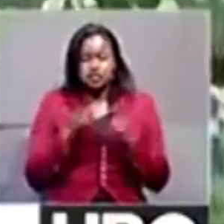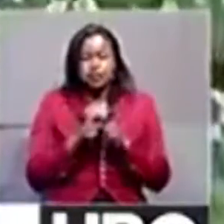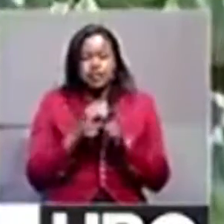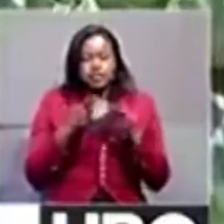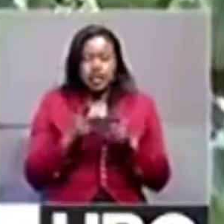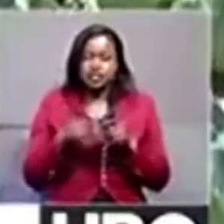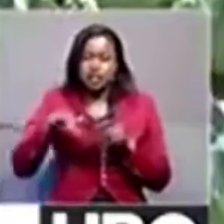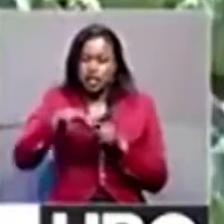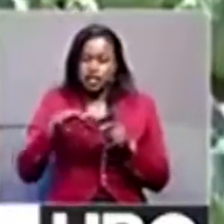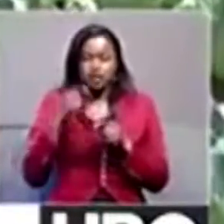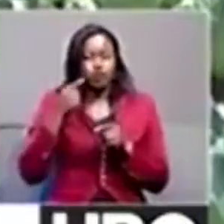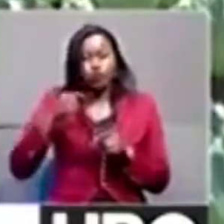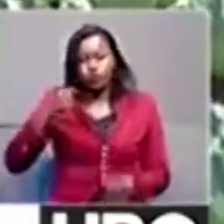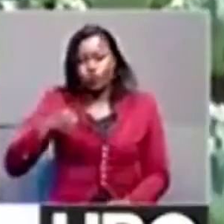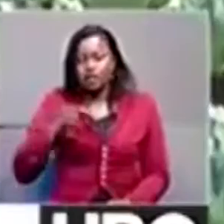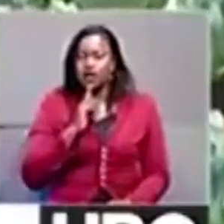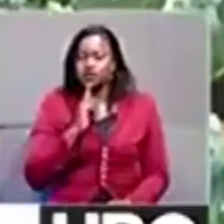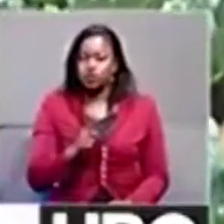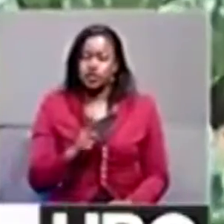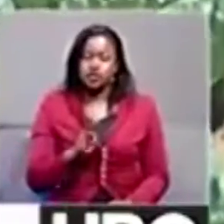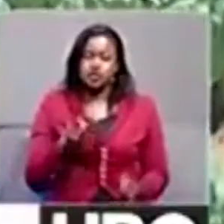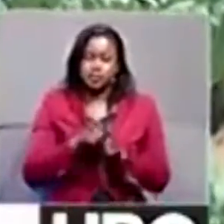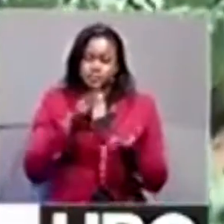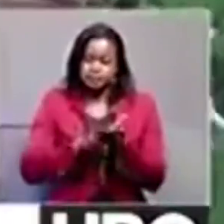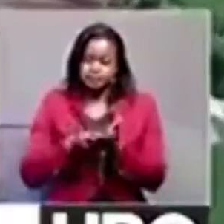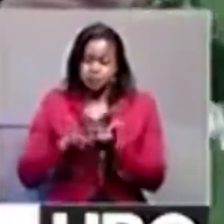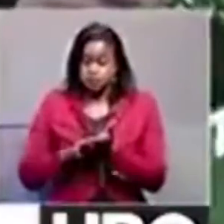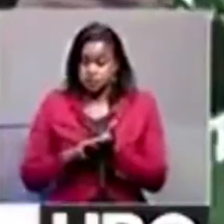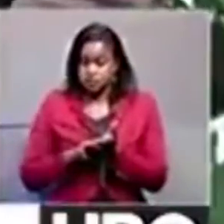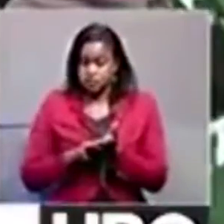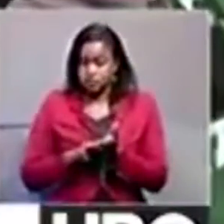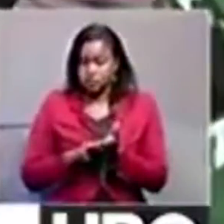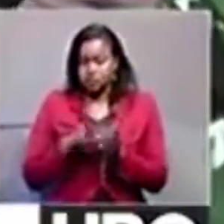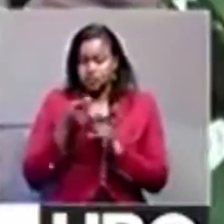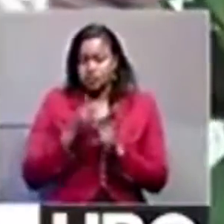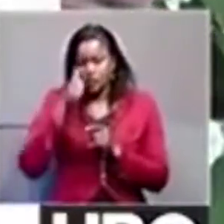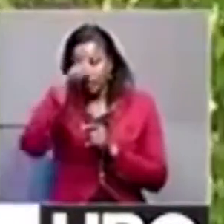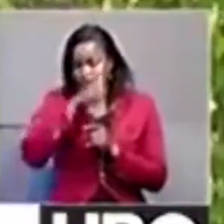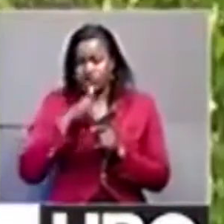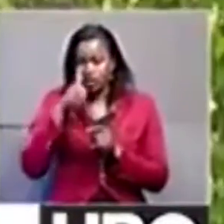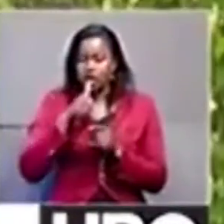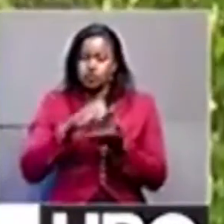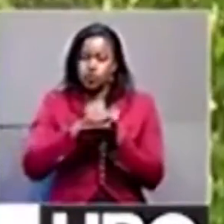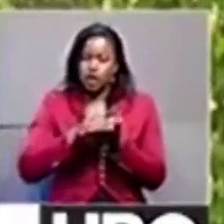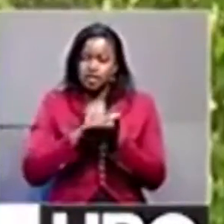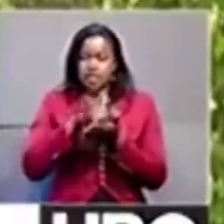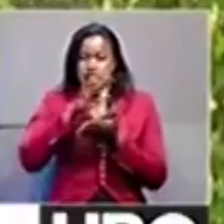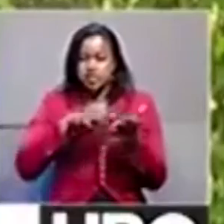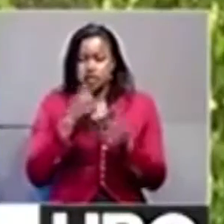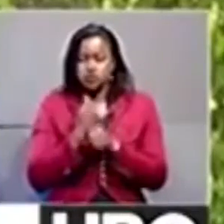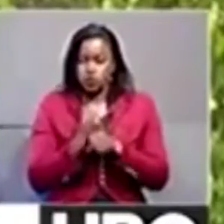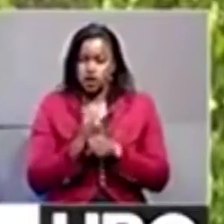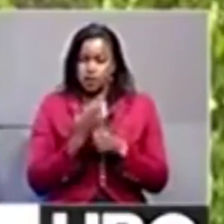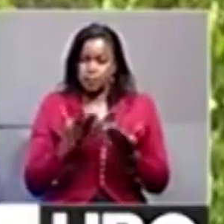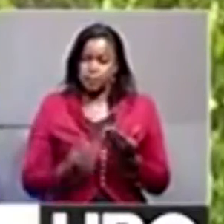a multi-billion quality assurance and certification driving production by the African Organic Network. We are looking at how best